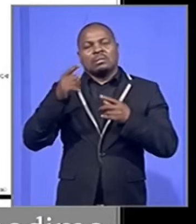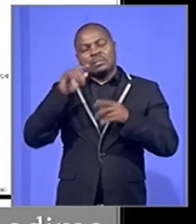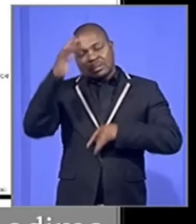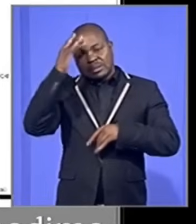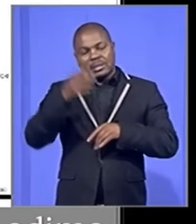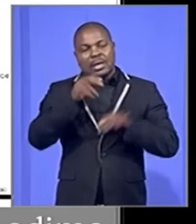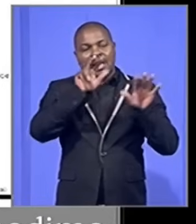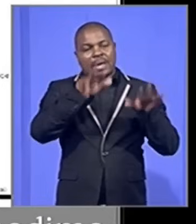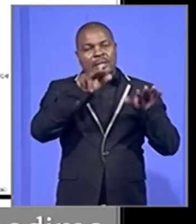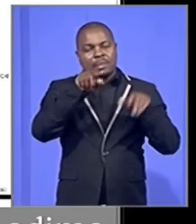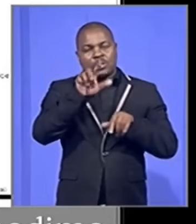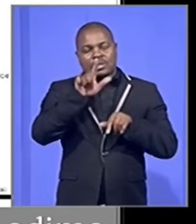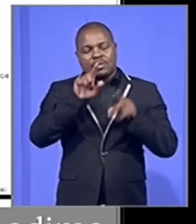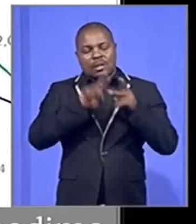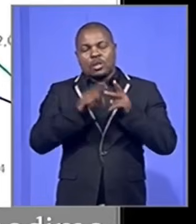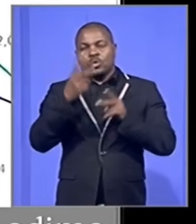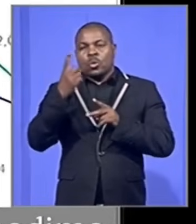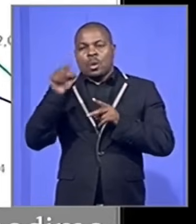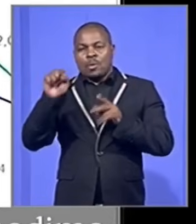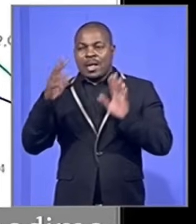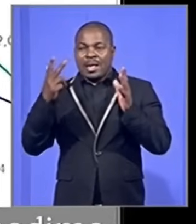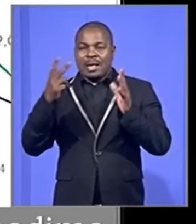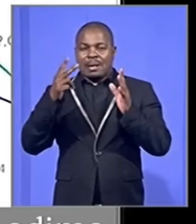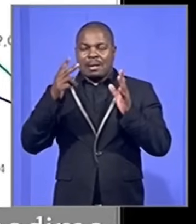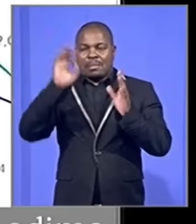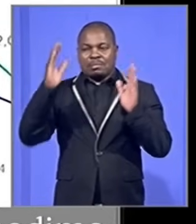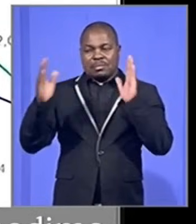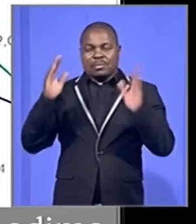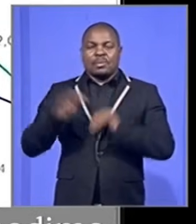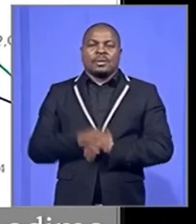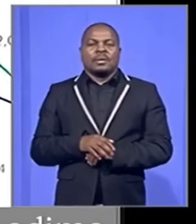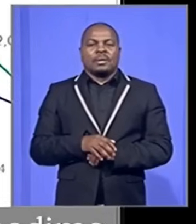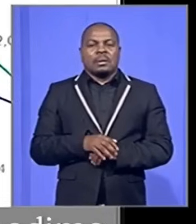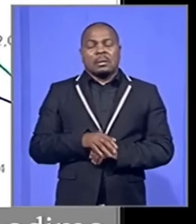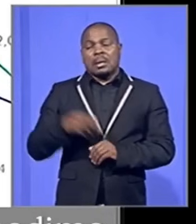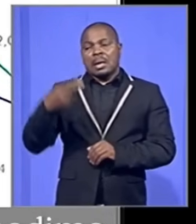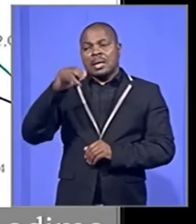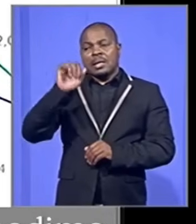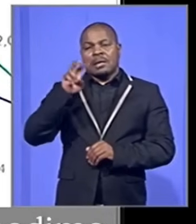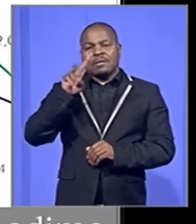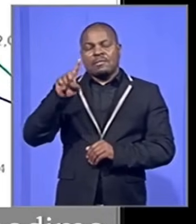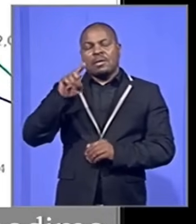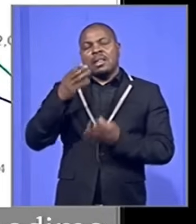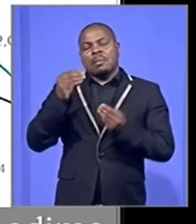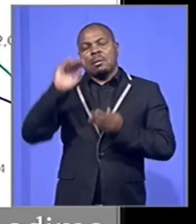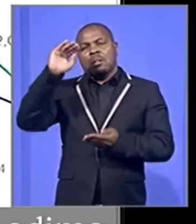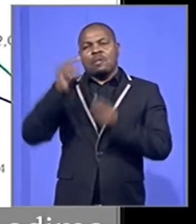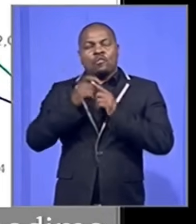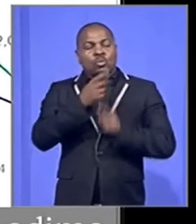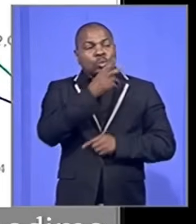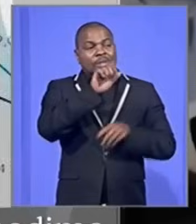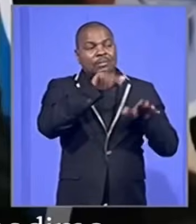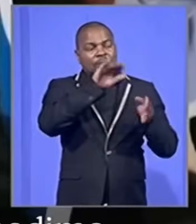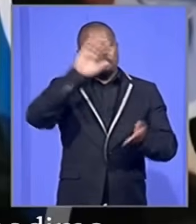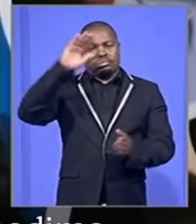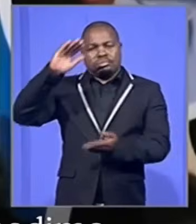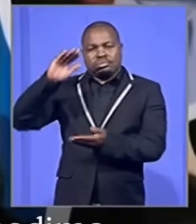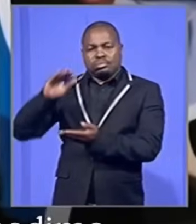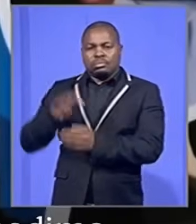to 21.8. Dipalopalo tša HIV ka nageng di fokotšegile go tloga ka 2017. It's impressive